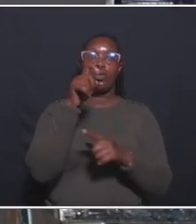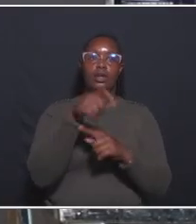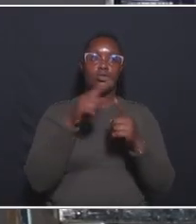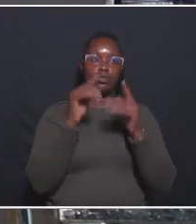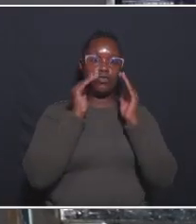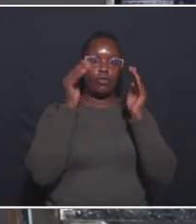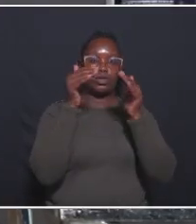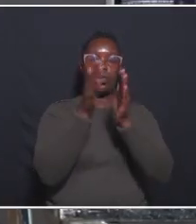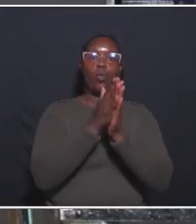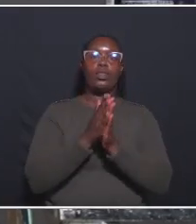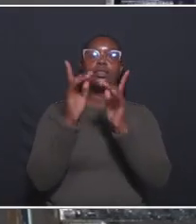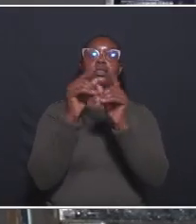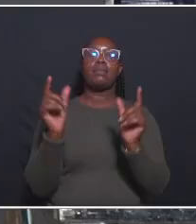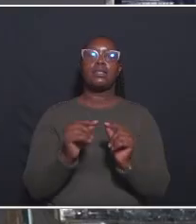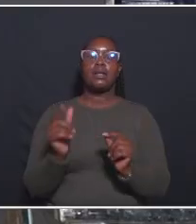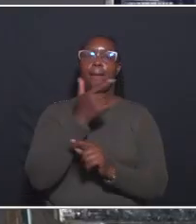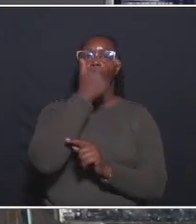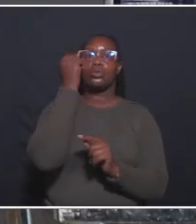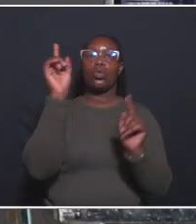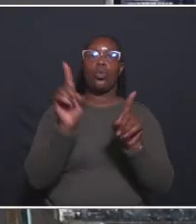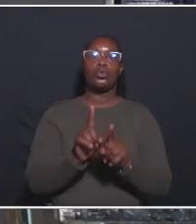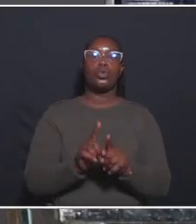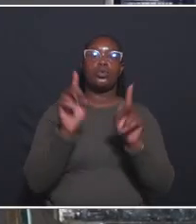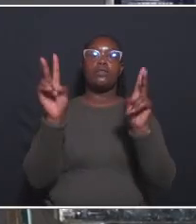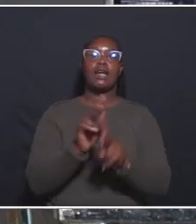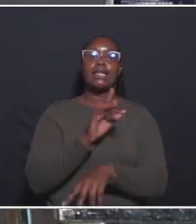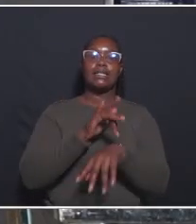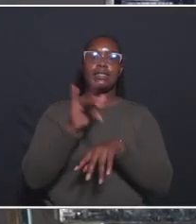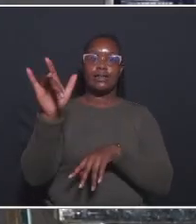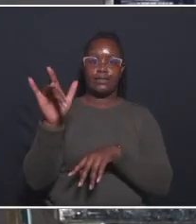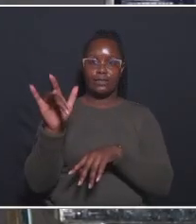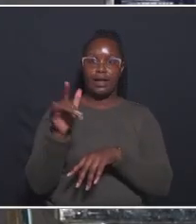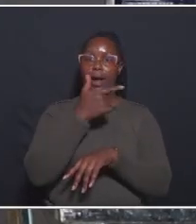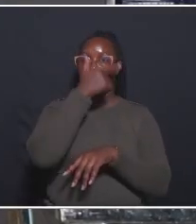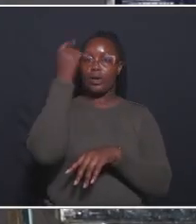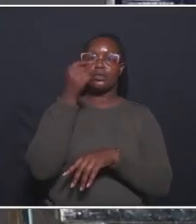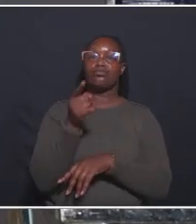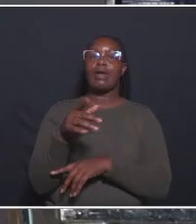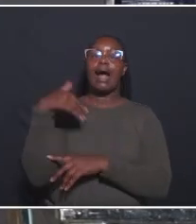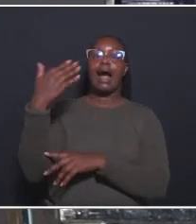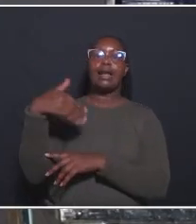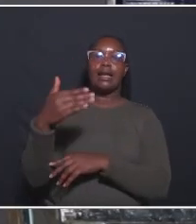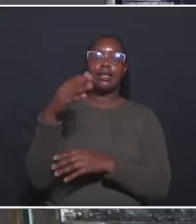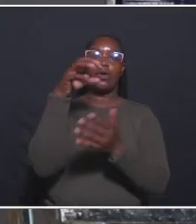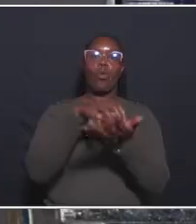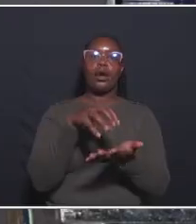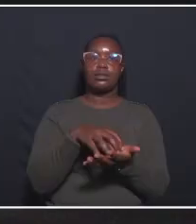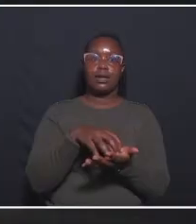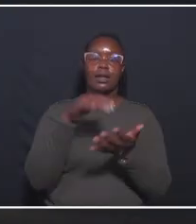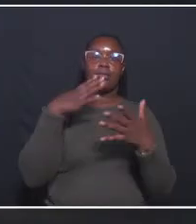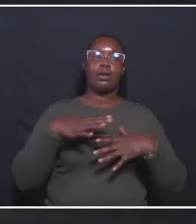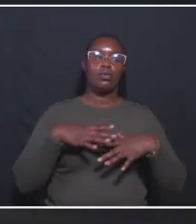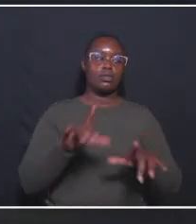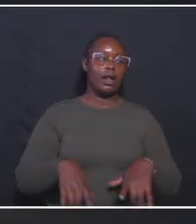to the messaging because it's also very sensitive. You know, these are daily occurrences in people's lives. You